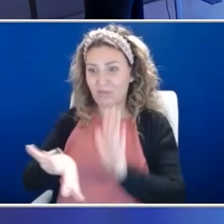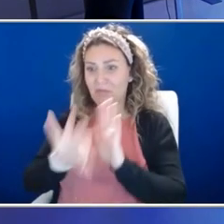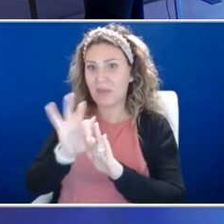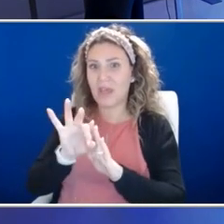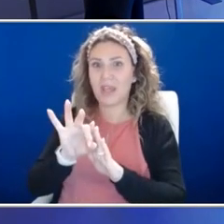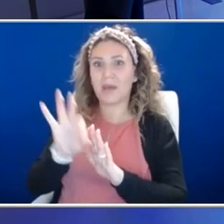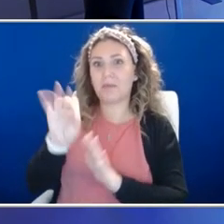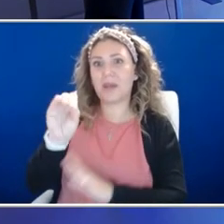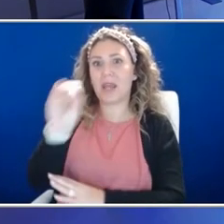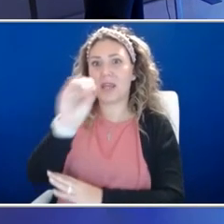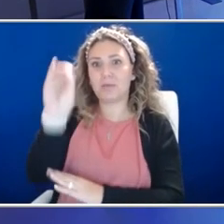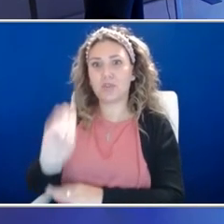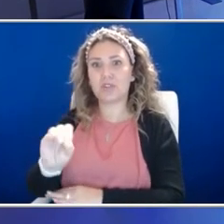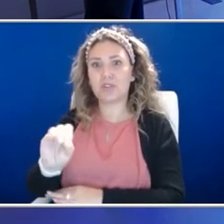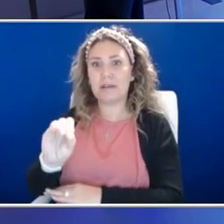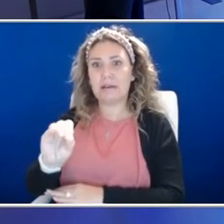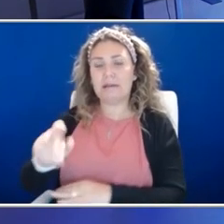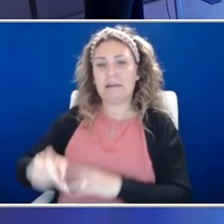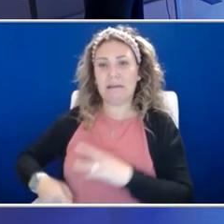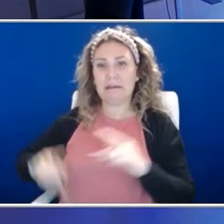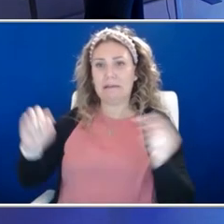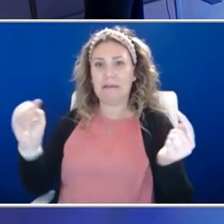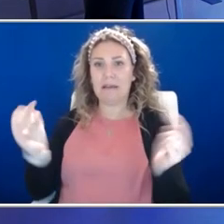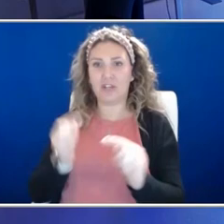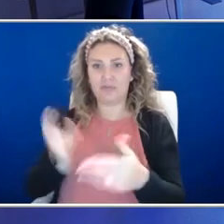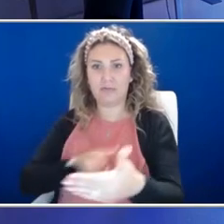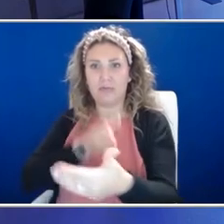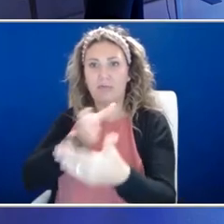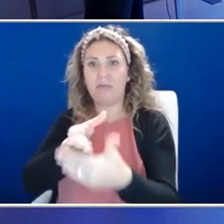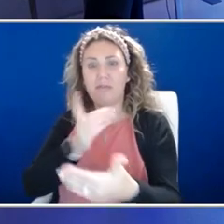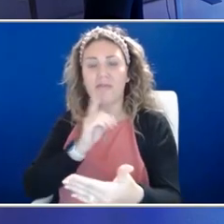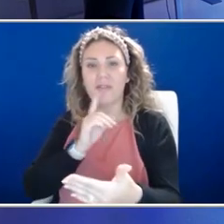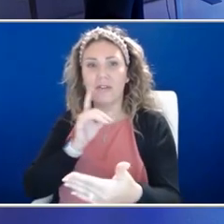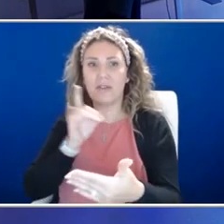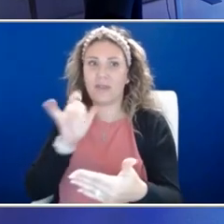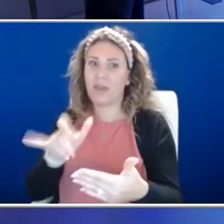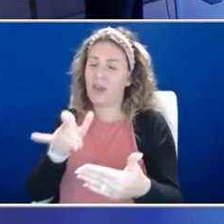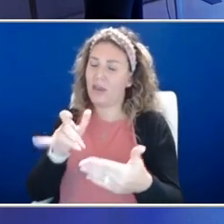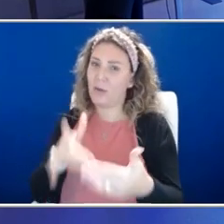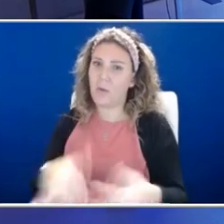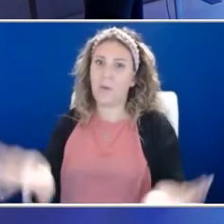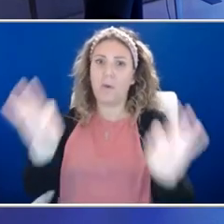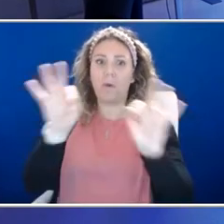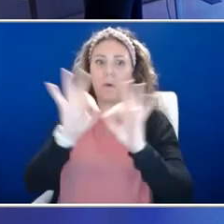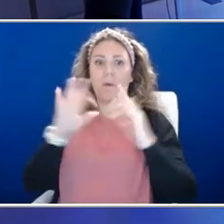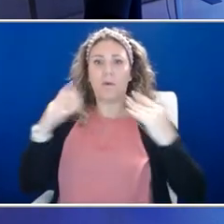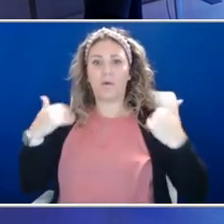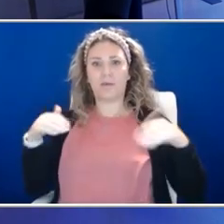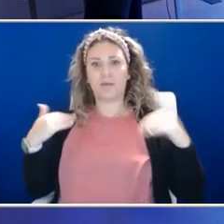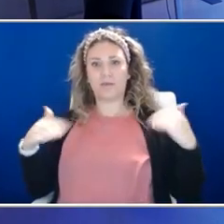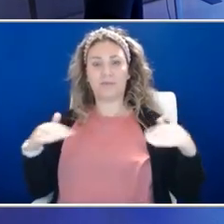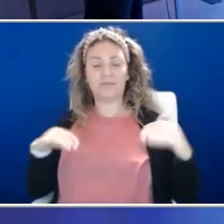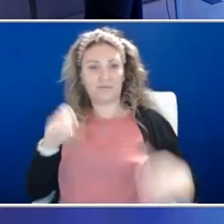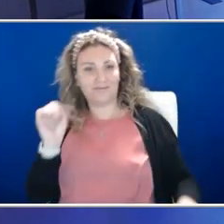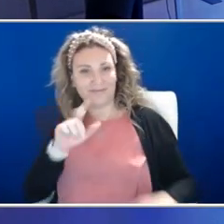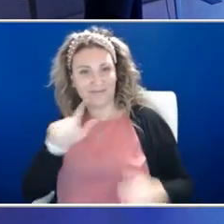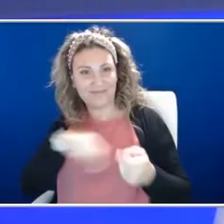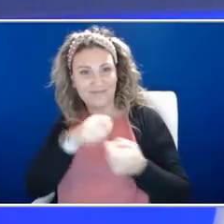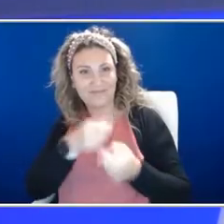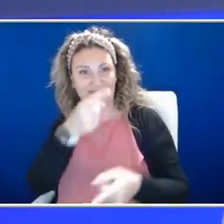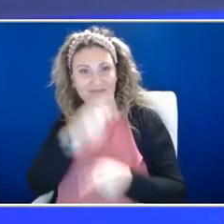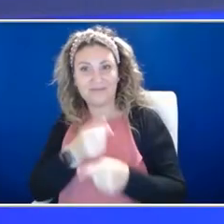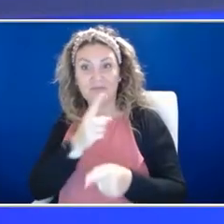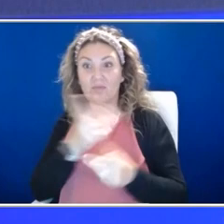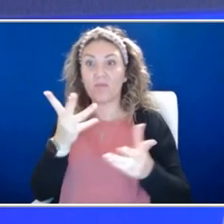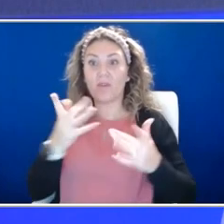injury early so we can intervene early, that's going to make a big difference, Alan. Yeah, I think that's exactly right. And I think what's exciting about this is